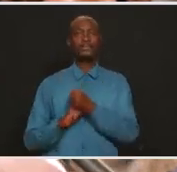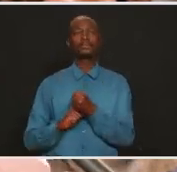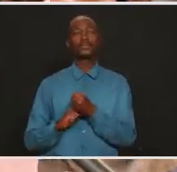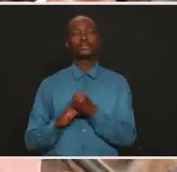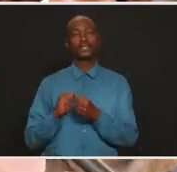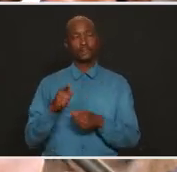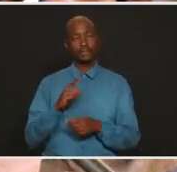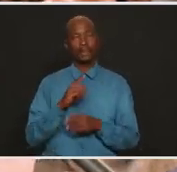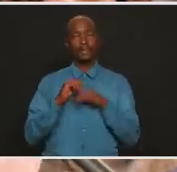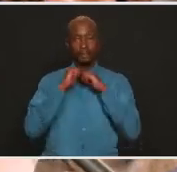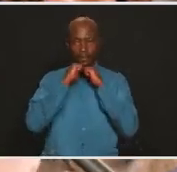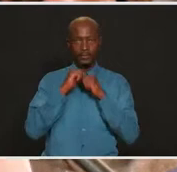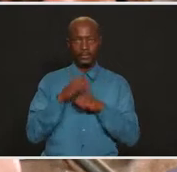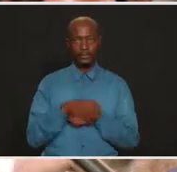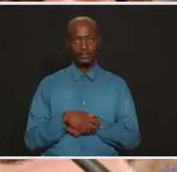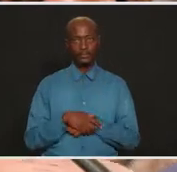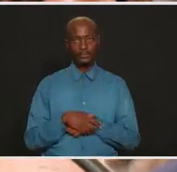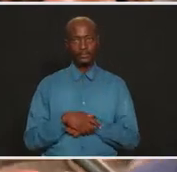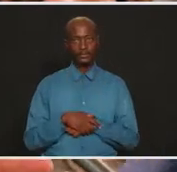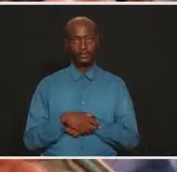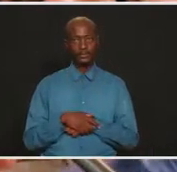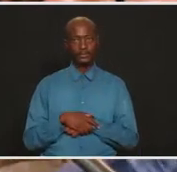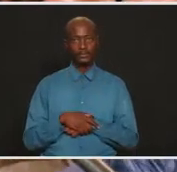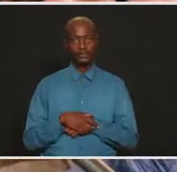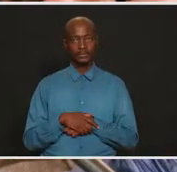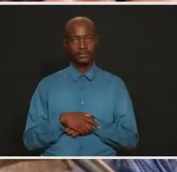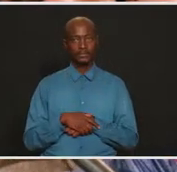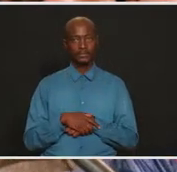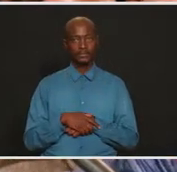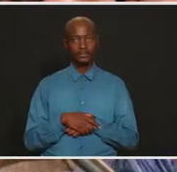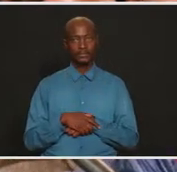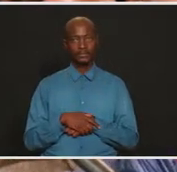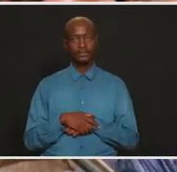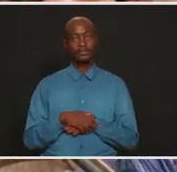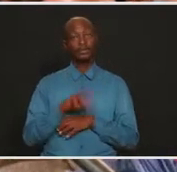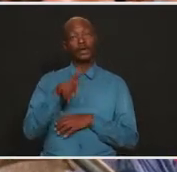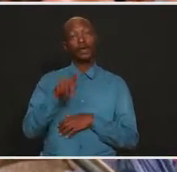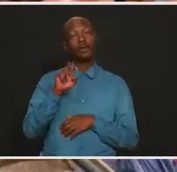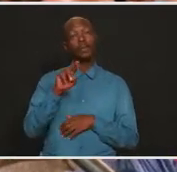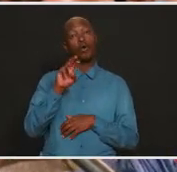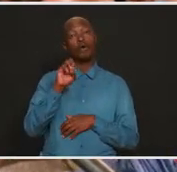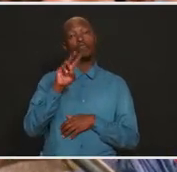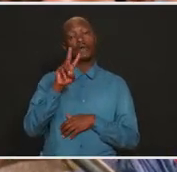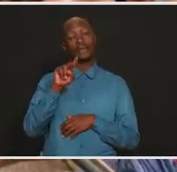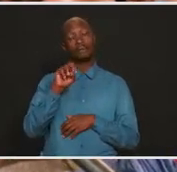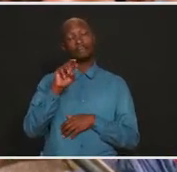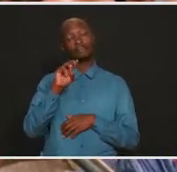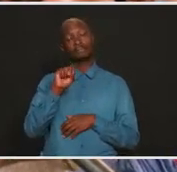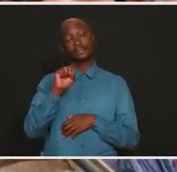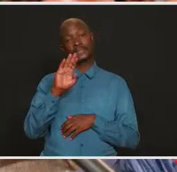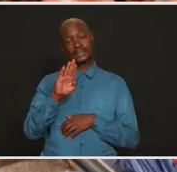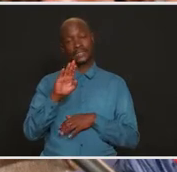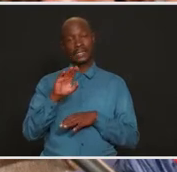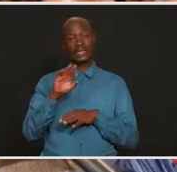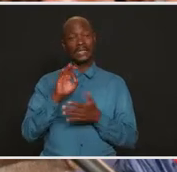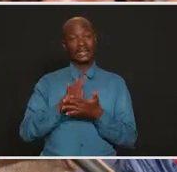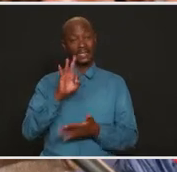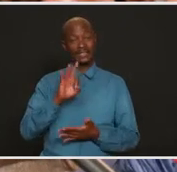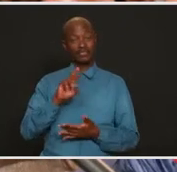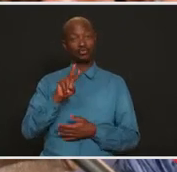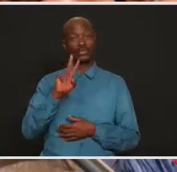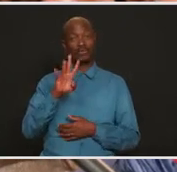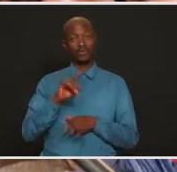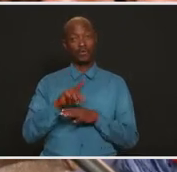by parents in I think it was said before but in Proverbs 13 24 it reads he who spares the rod